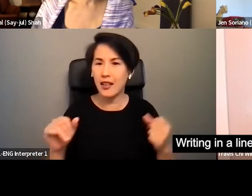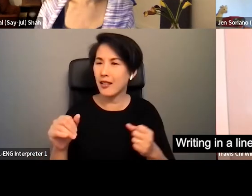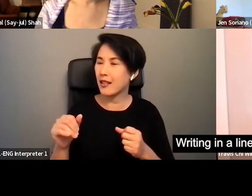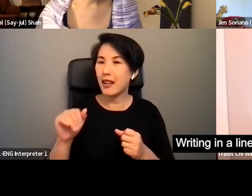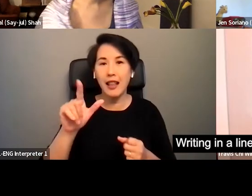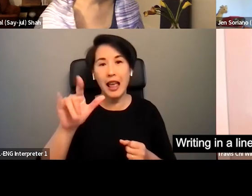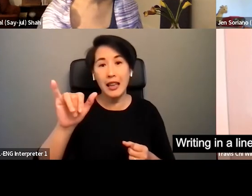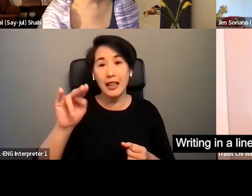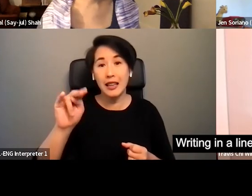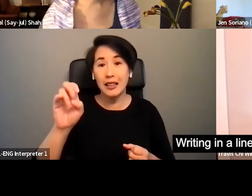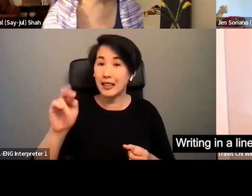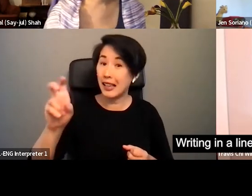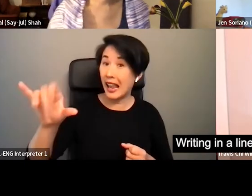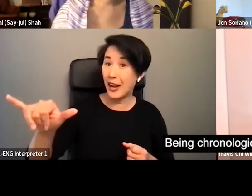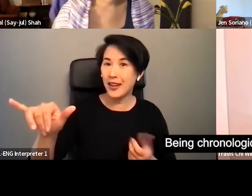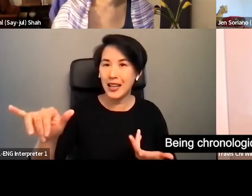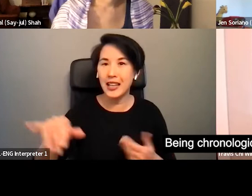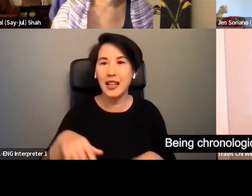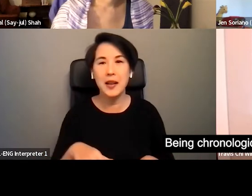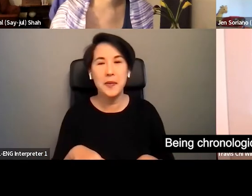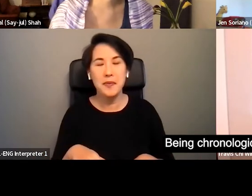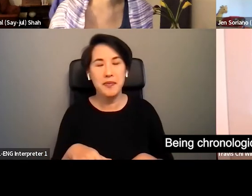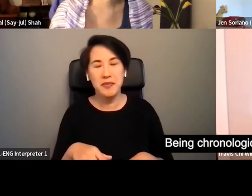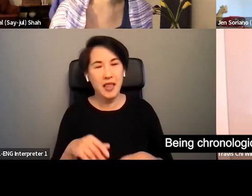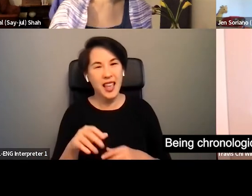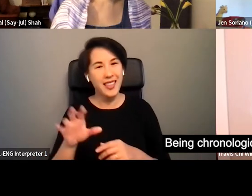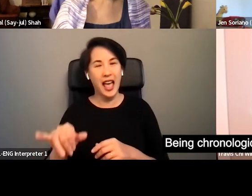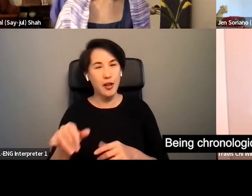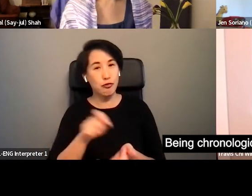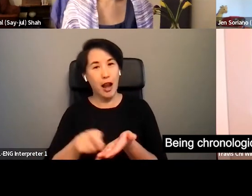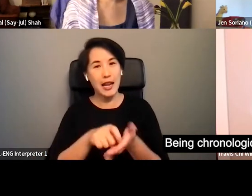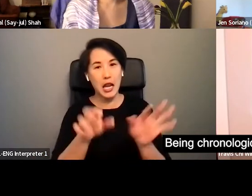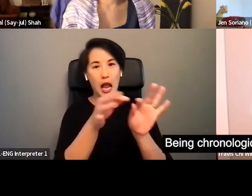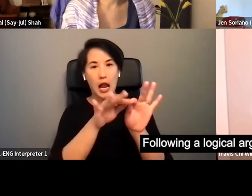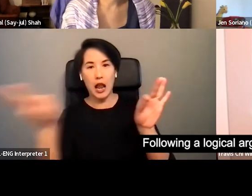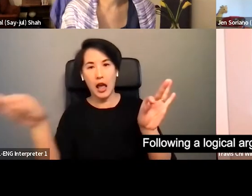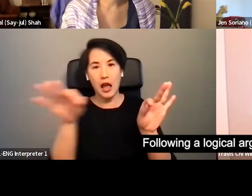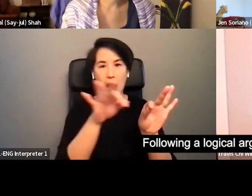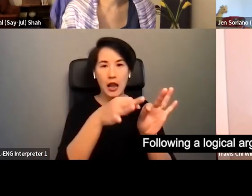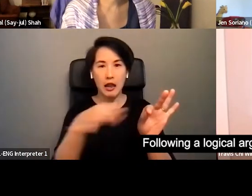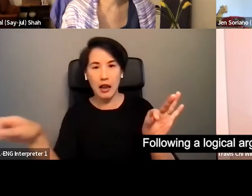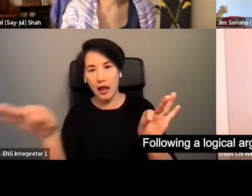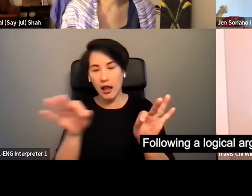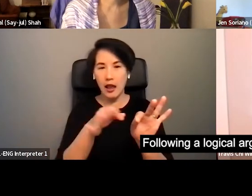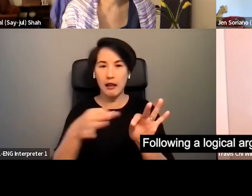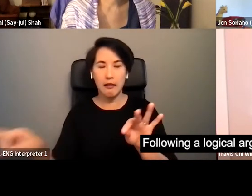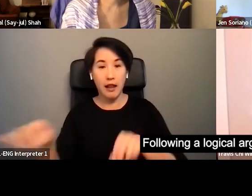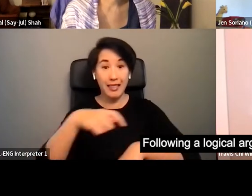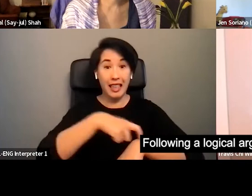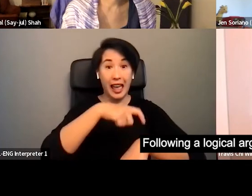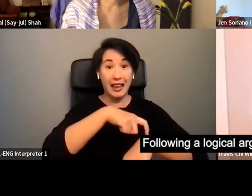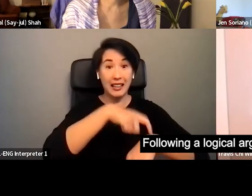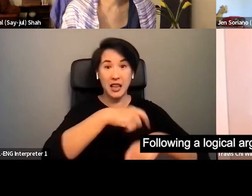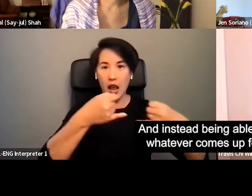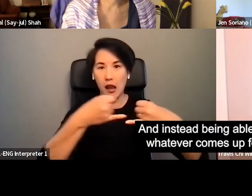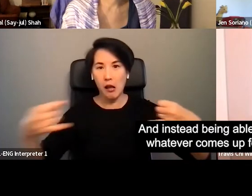linearity, writing in a line, being chronological, following a logical